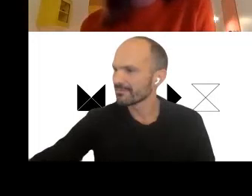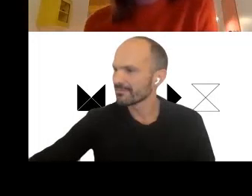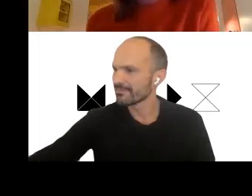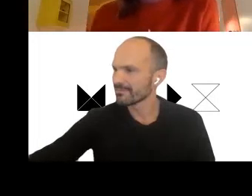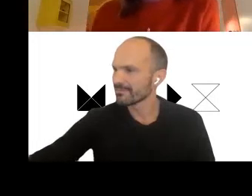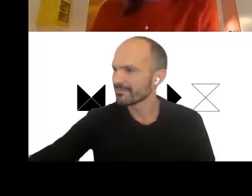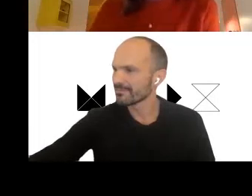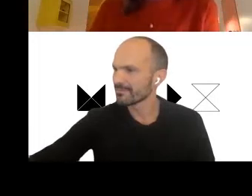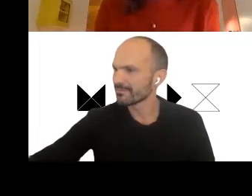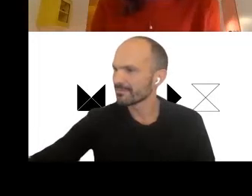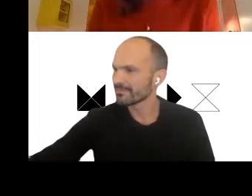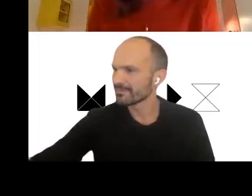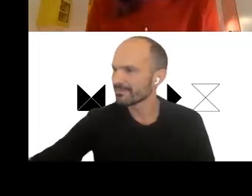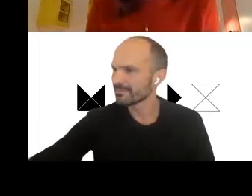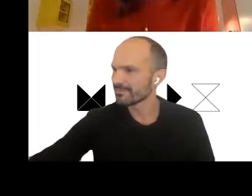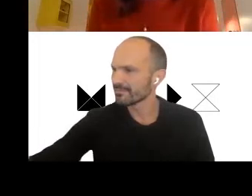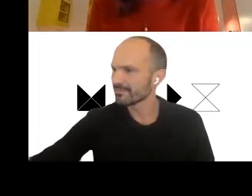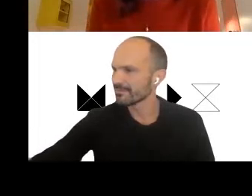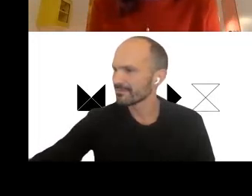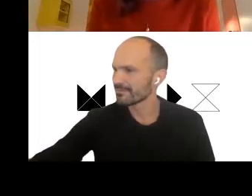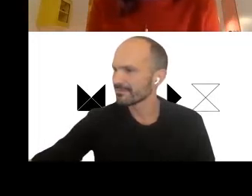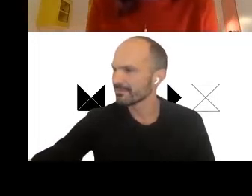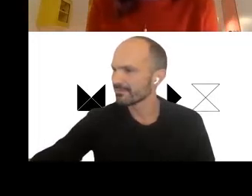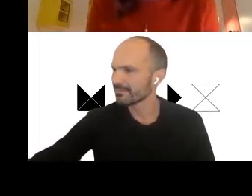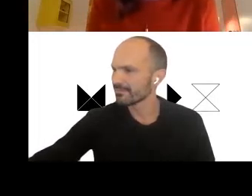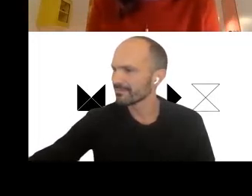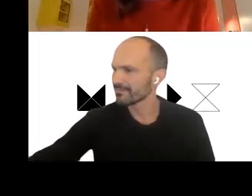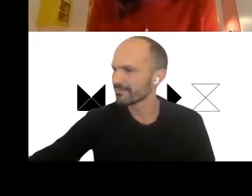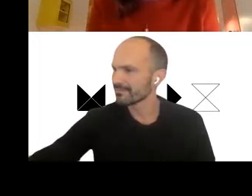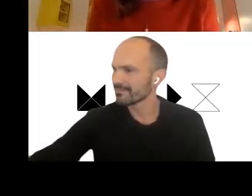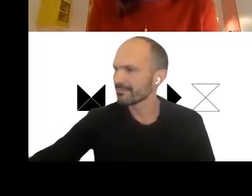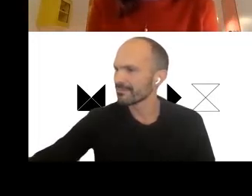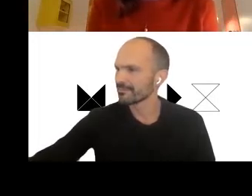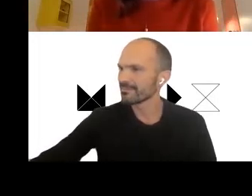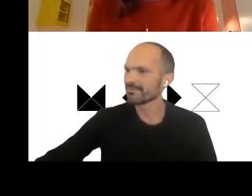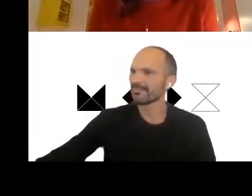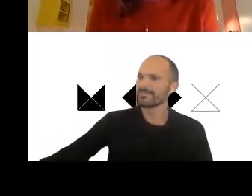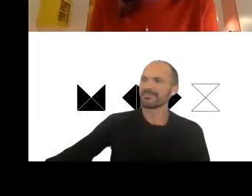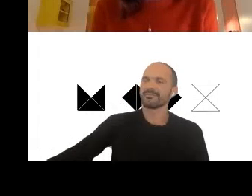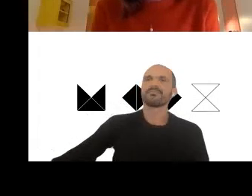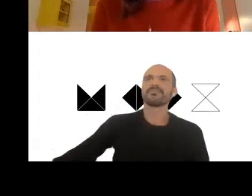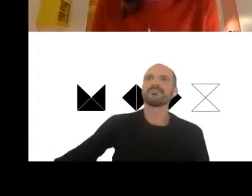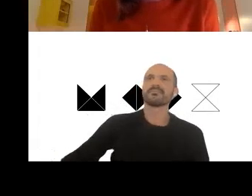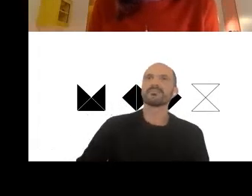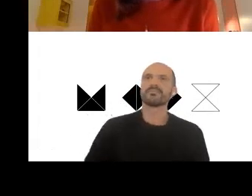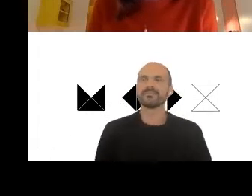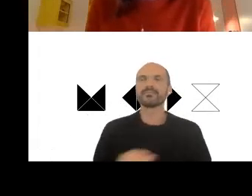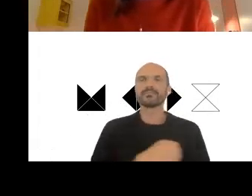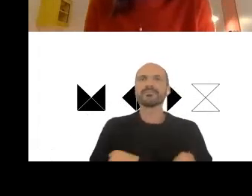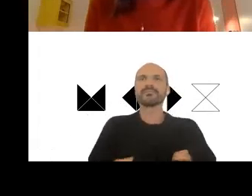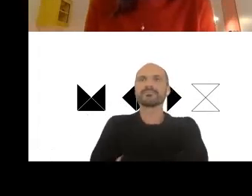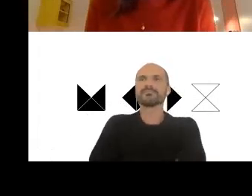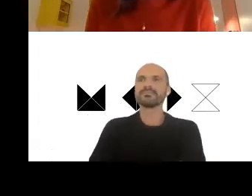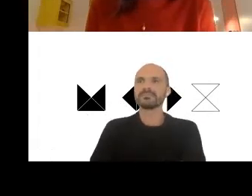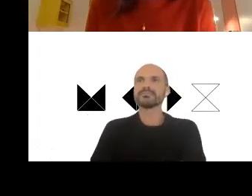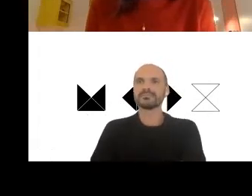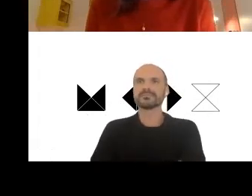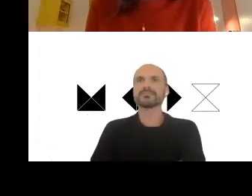we went back the next time, so 2018, and this is a glulam